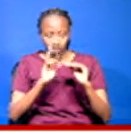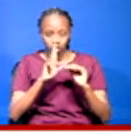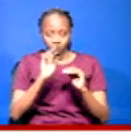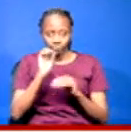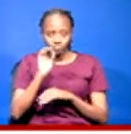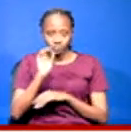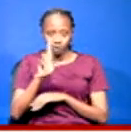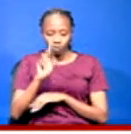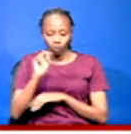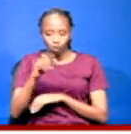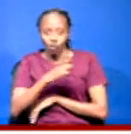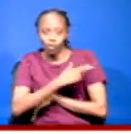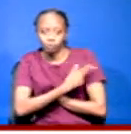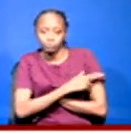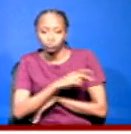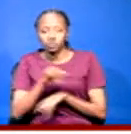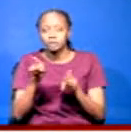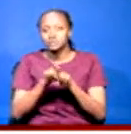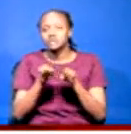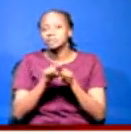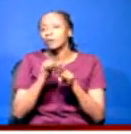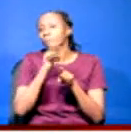the groundbreaking ceremony